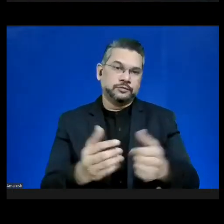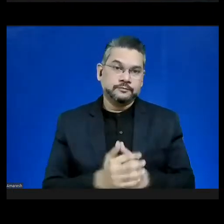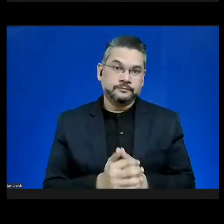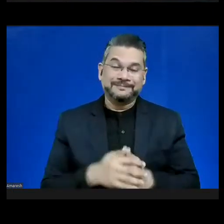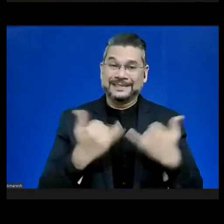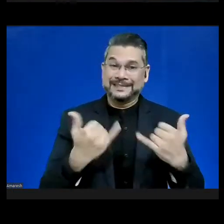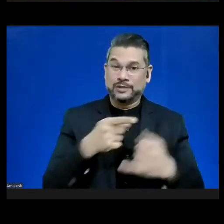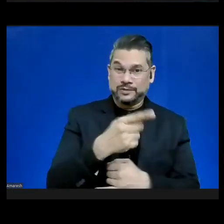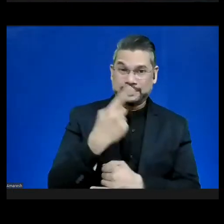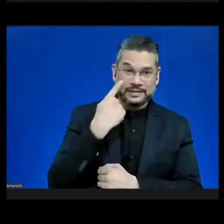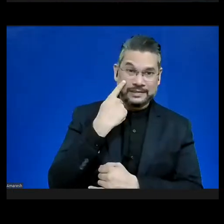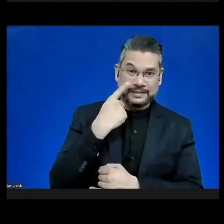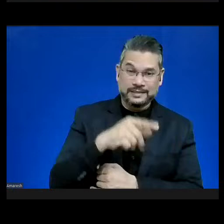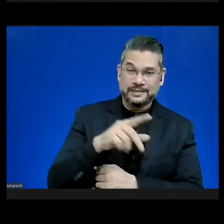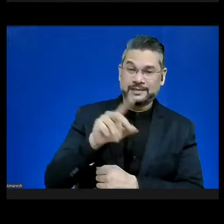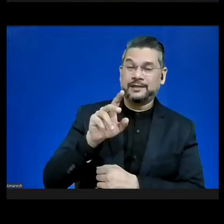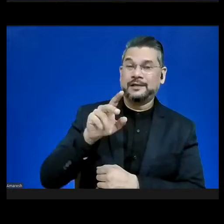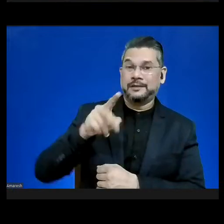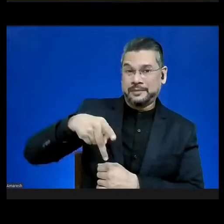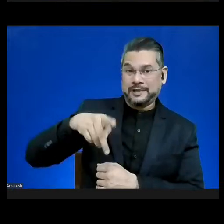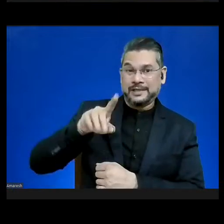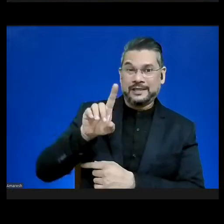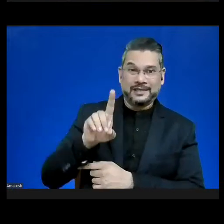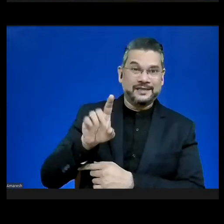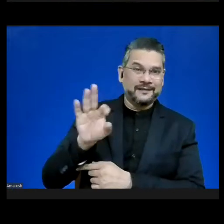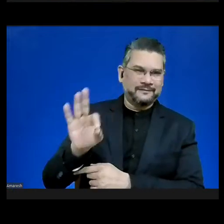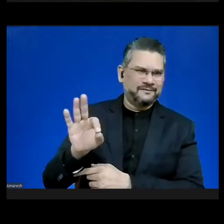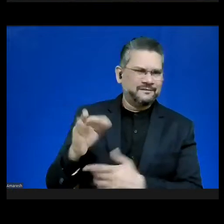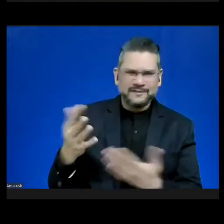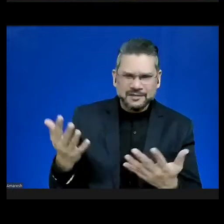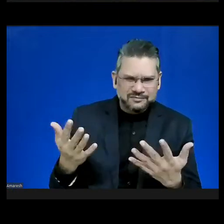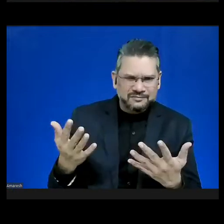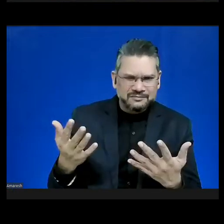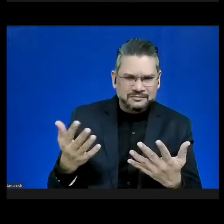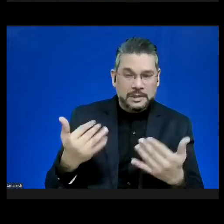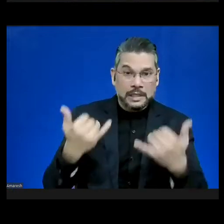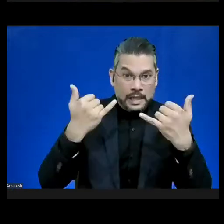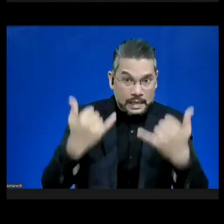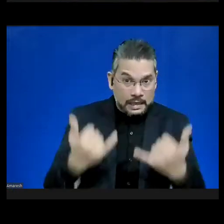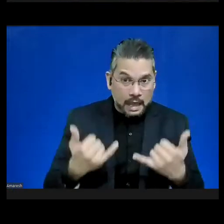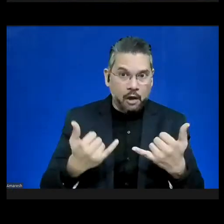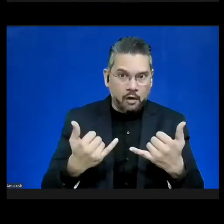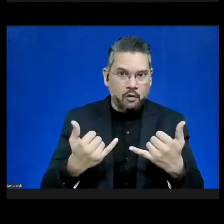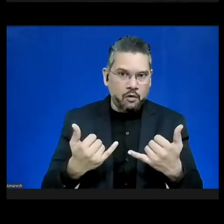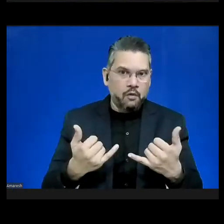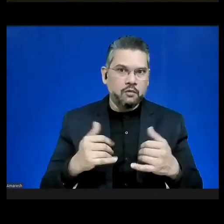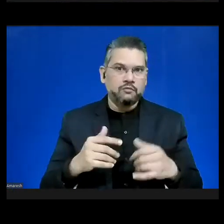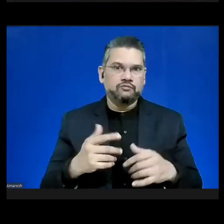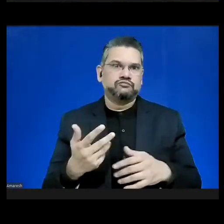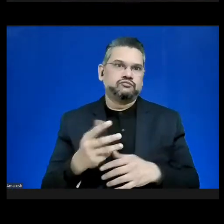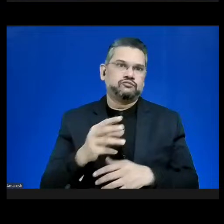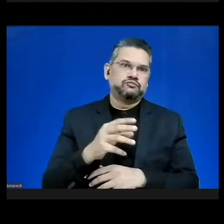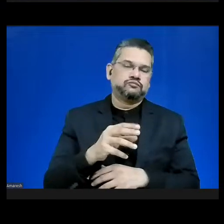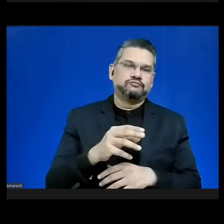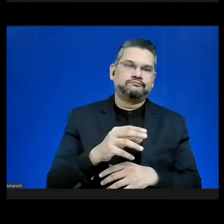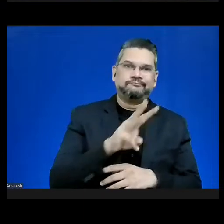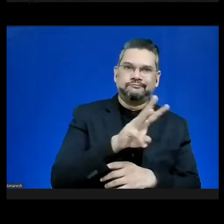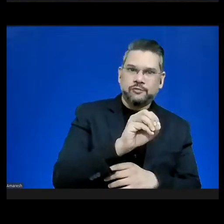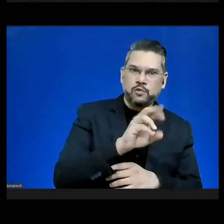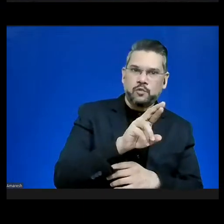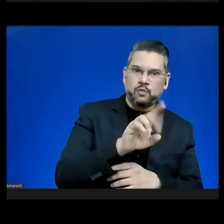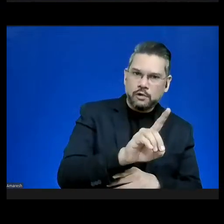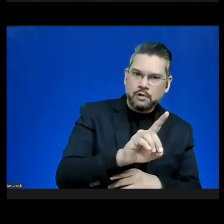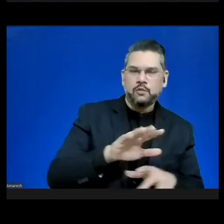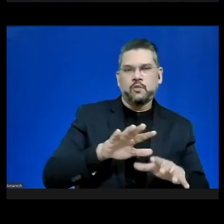is that there's a lot of features nowadays available in your even Word or in Acrobat,